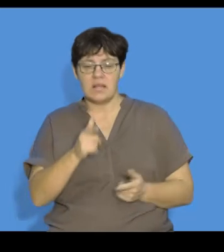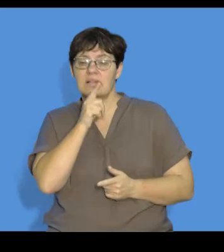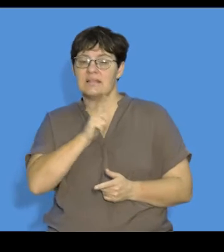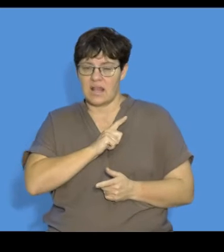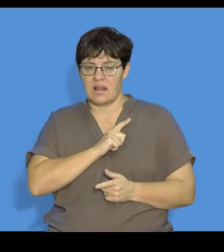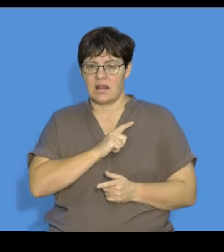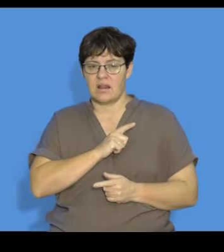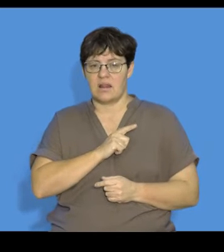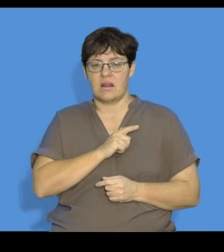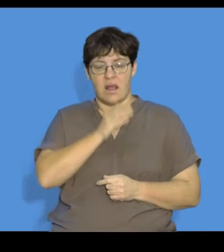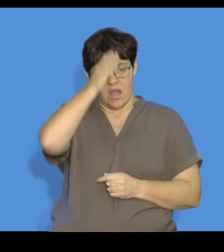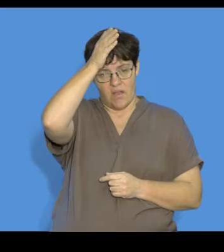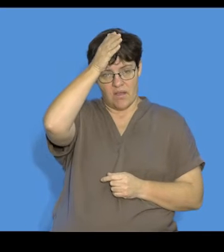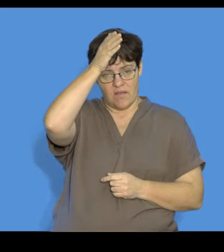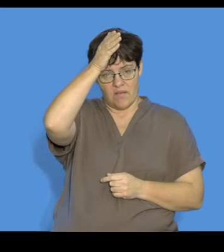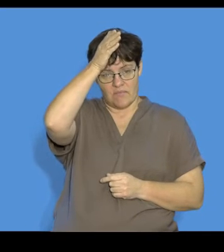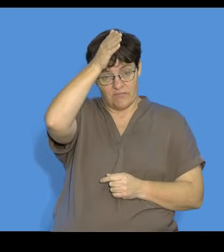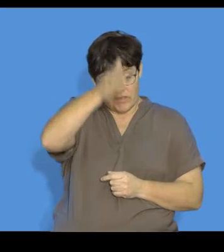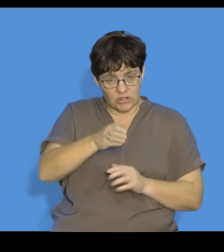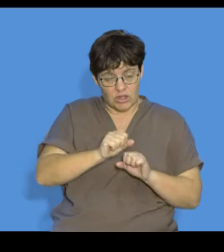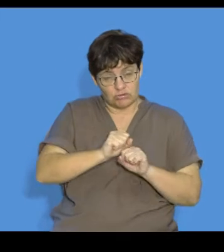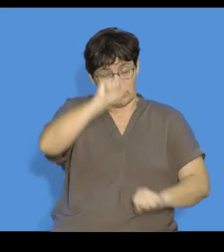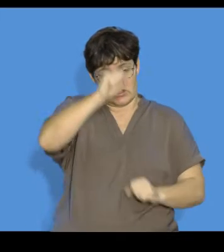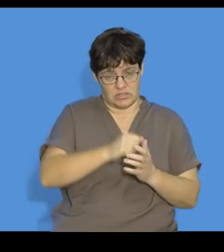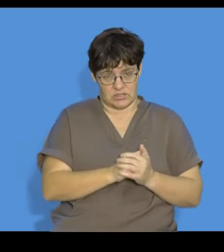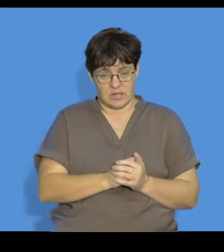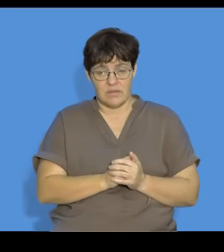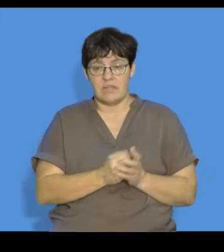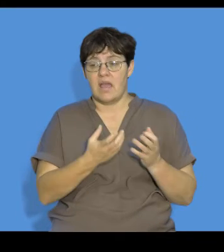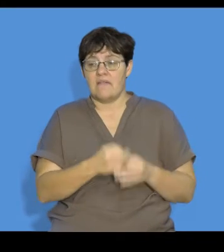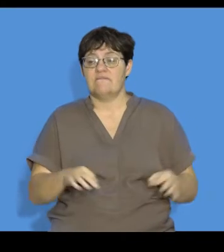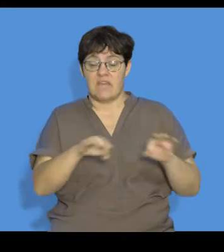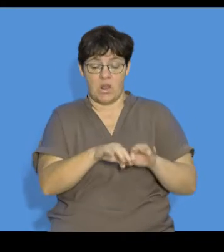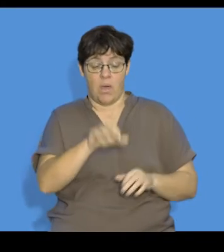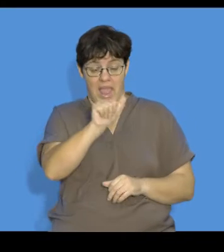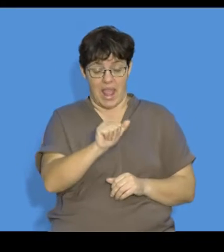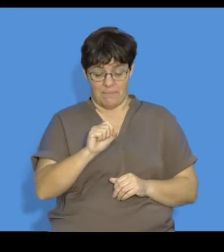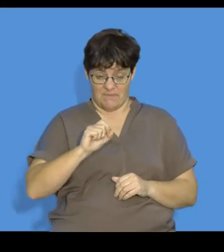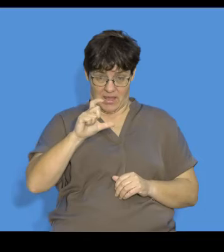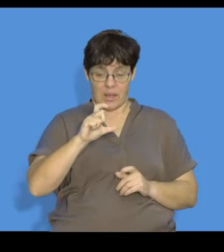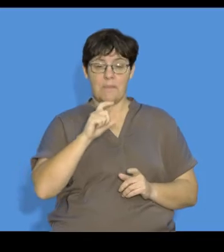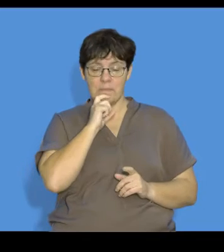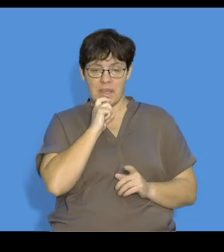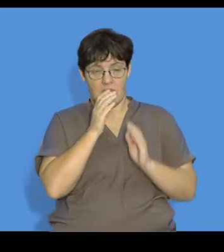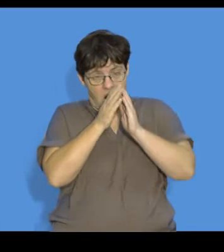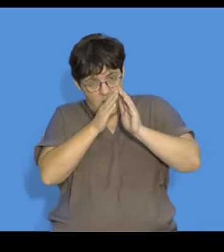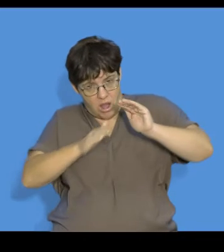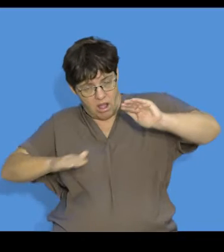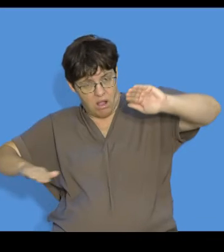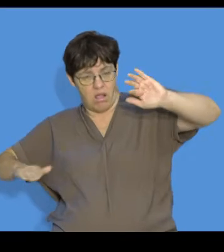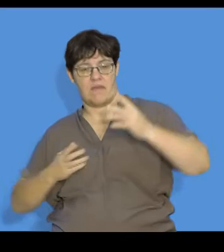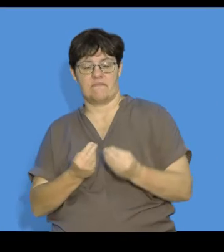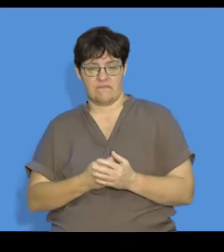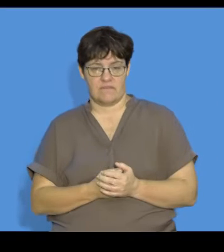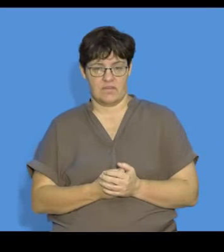is, right? Meaning, the larger the value of A, the further the stretch. In simple terms, the steeper it